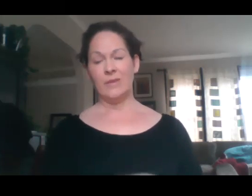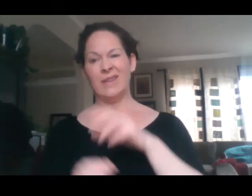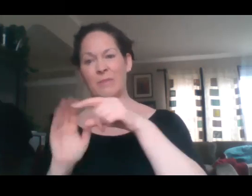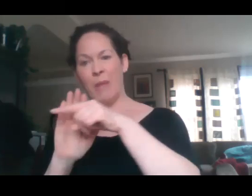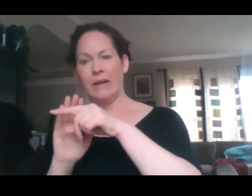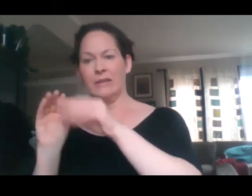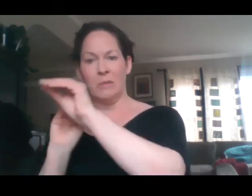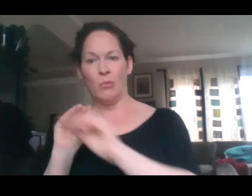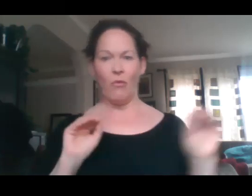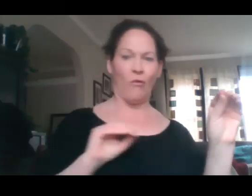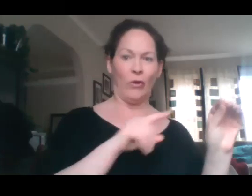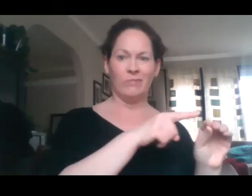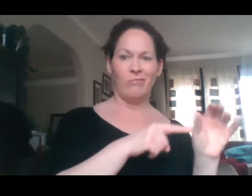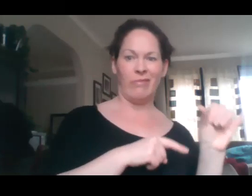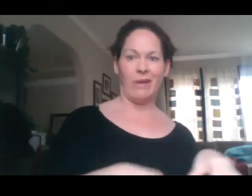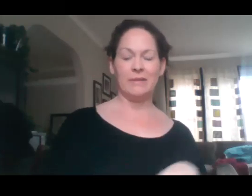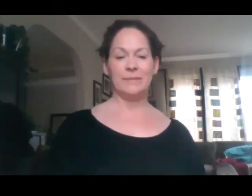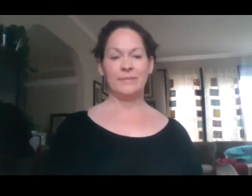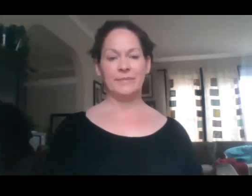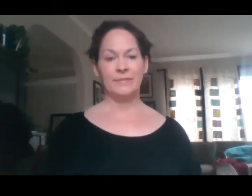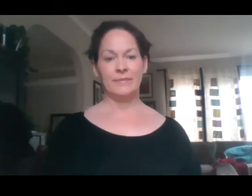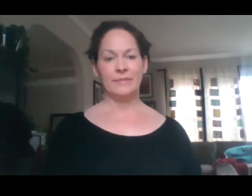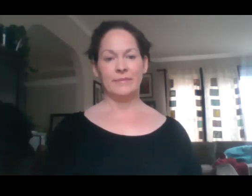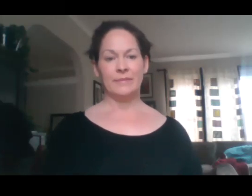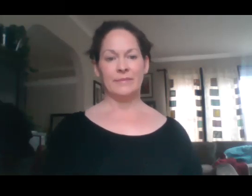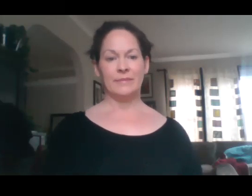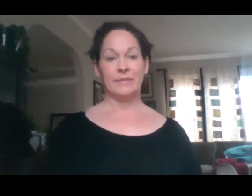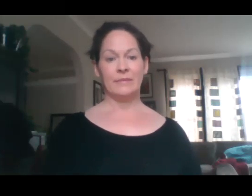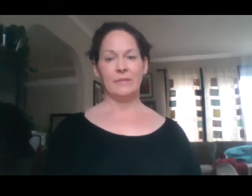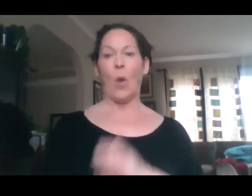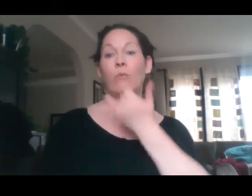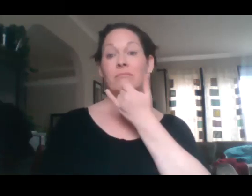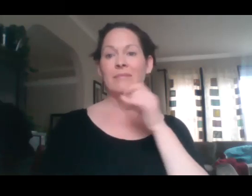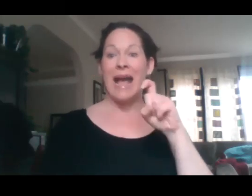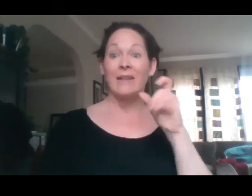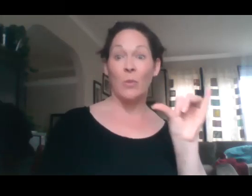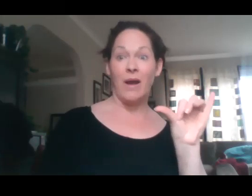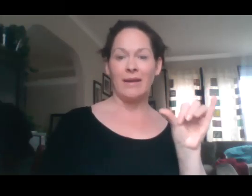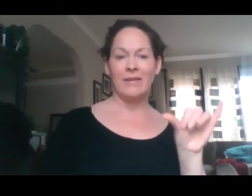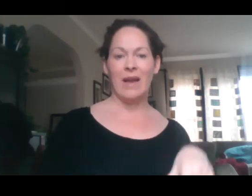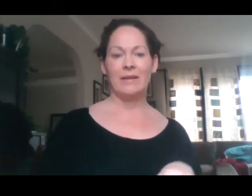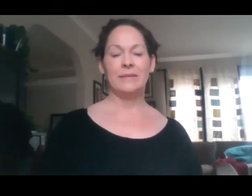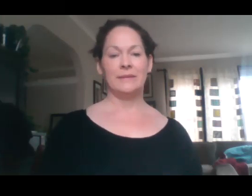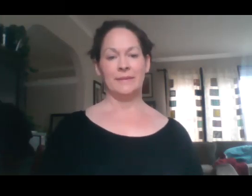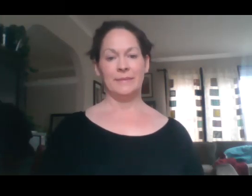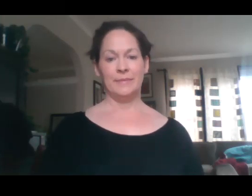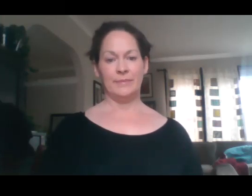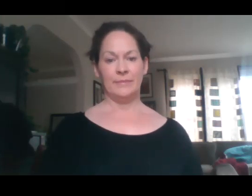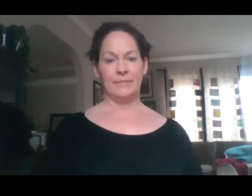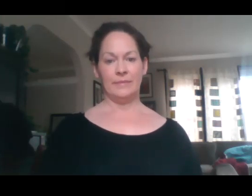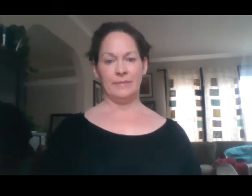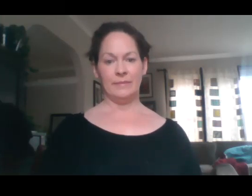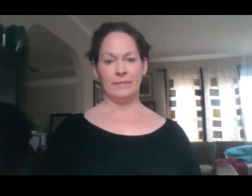subtracting 2y from this side over to here. Whoops, and that's xy. That's xy. xy minus 2y, and I'm